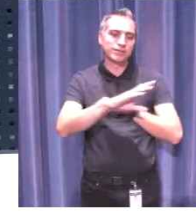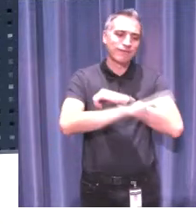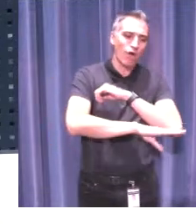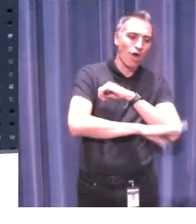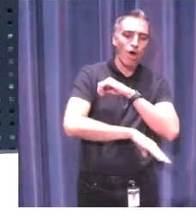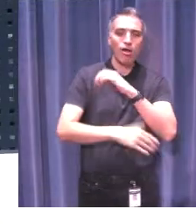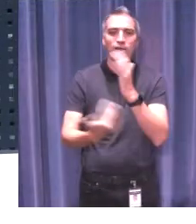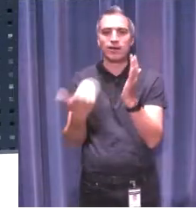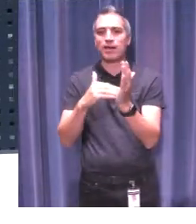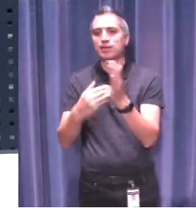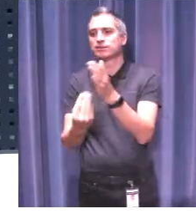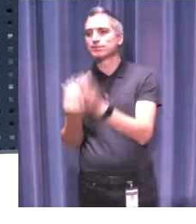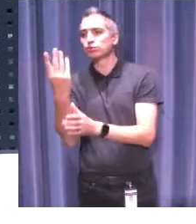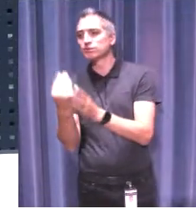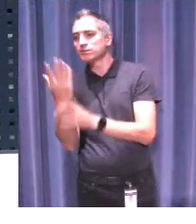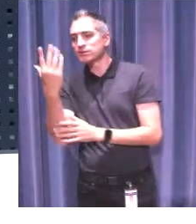And